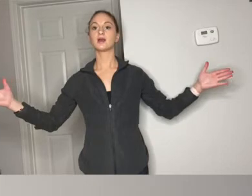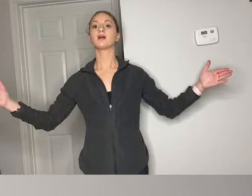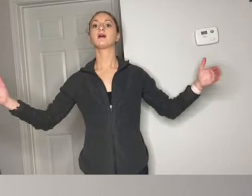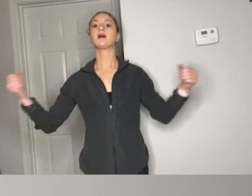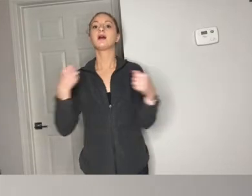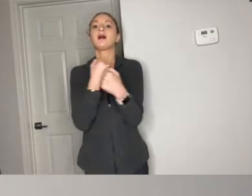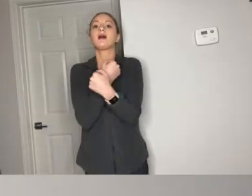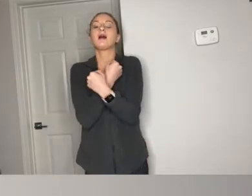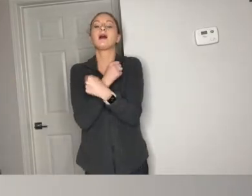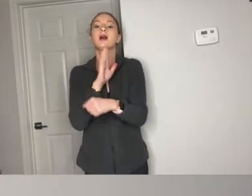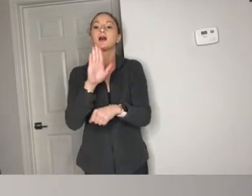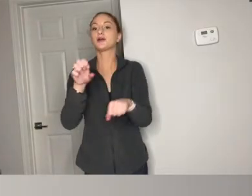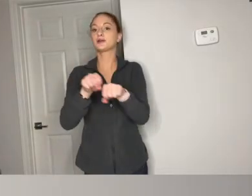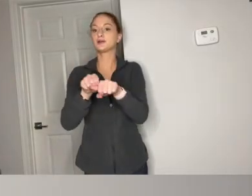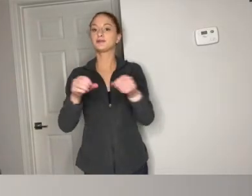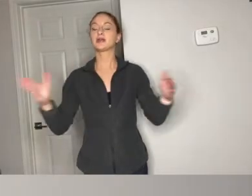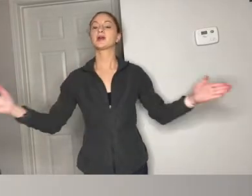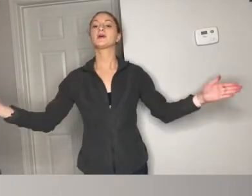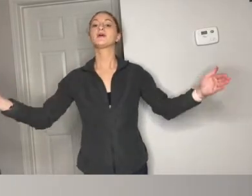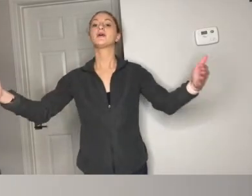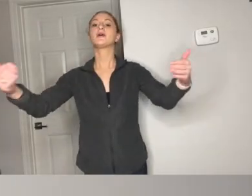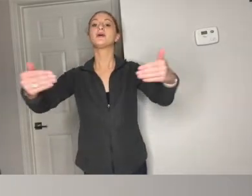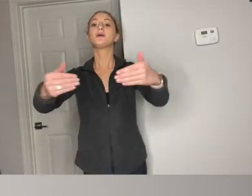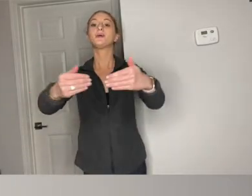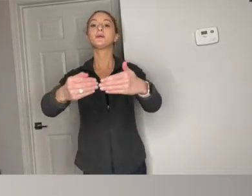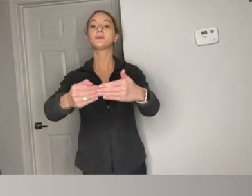and then hug your feet in.